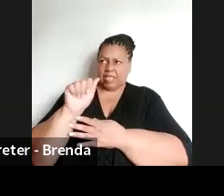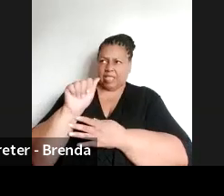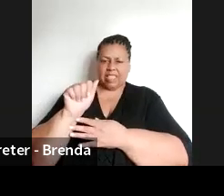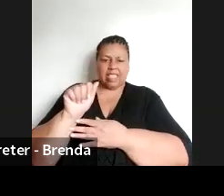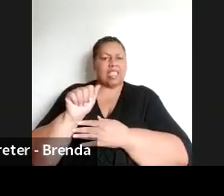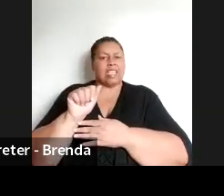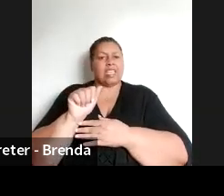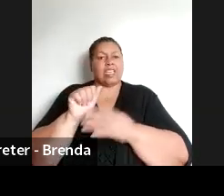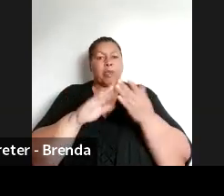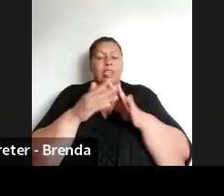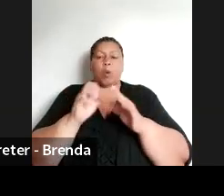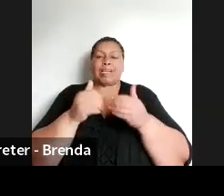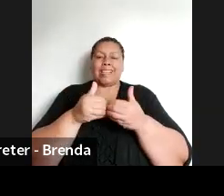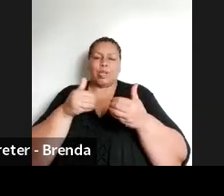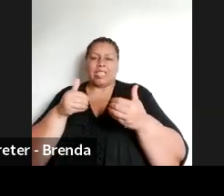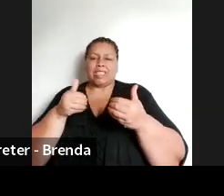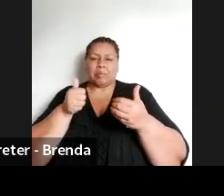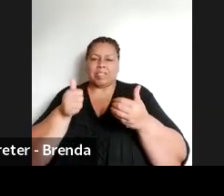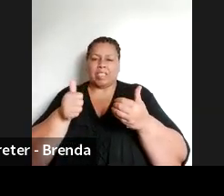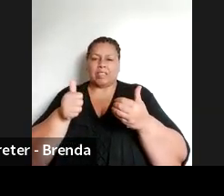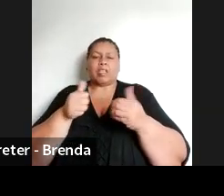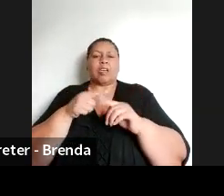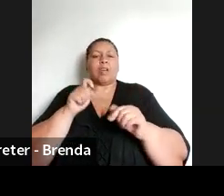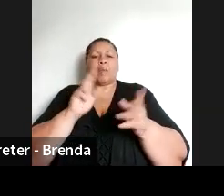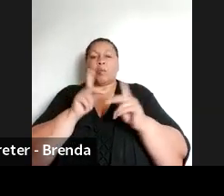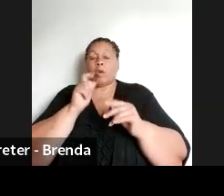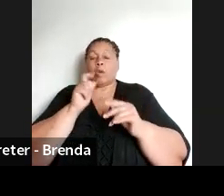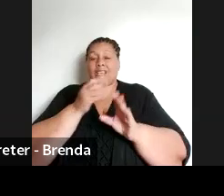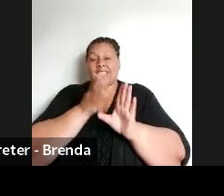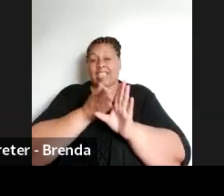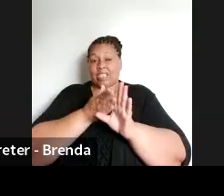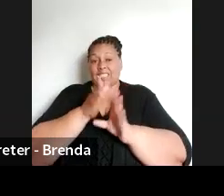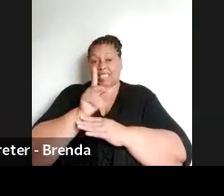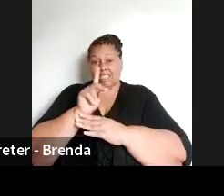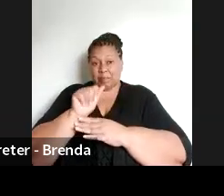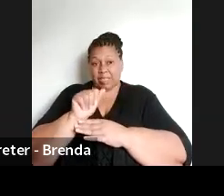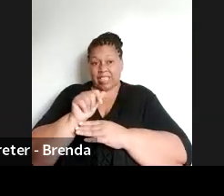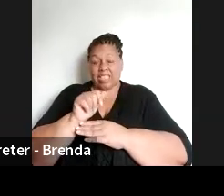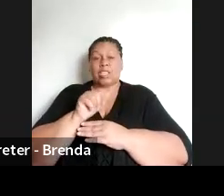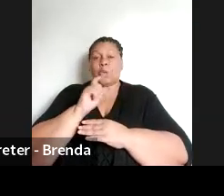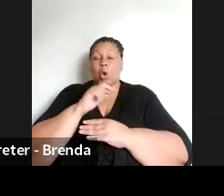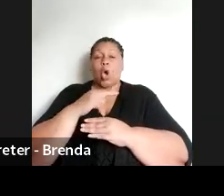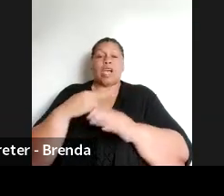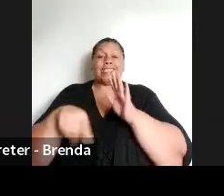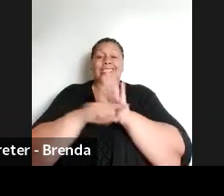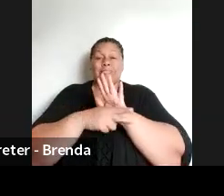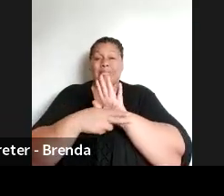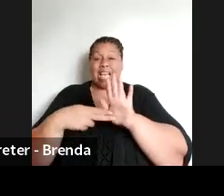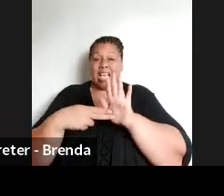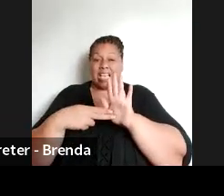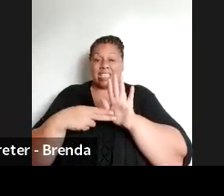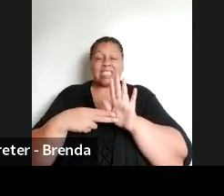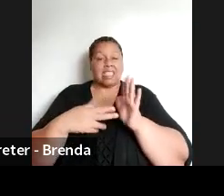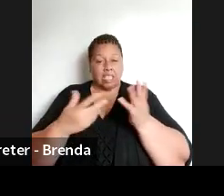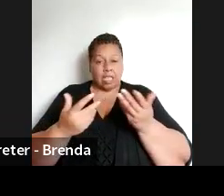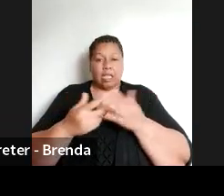themselves out from people who have psychiatric disabilities that are more stigmatized. Like they'll be like, oh, like, you know,